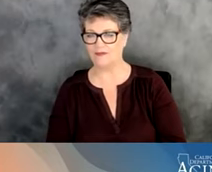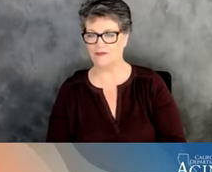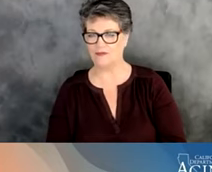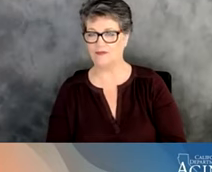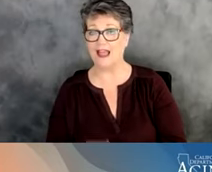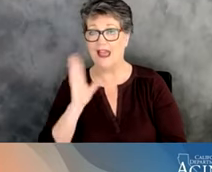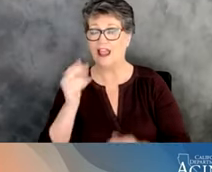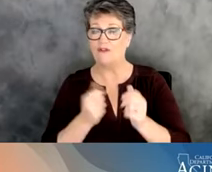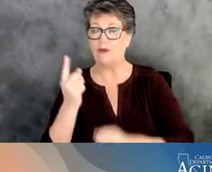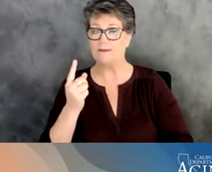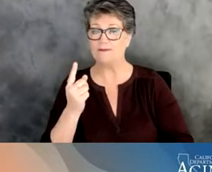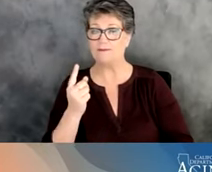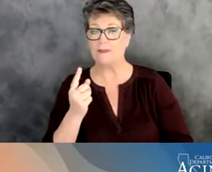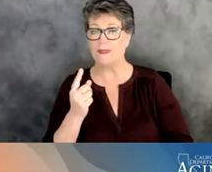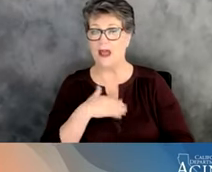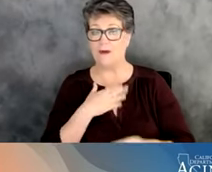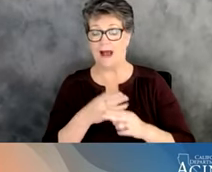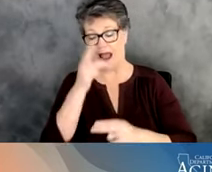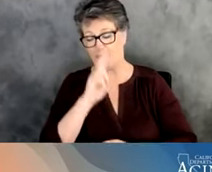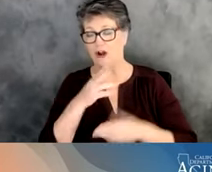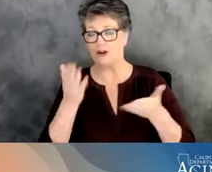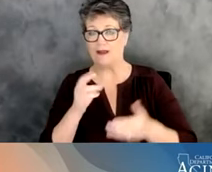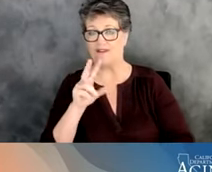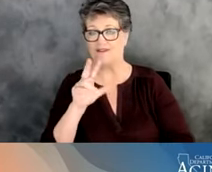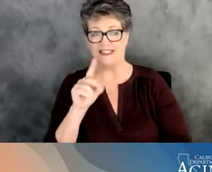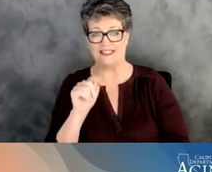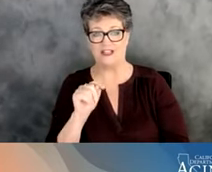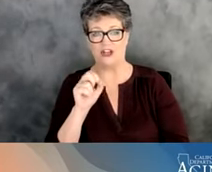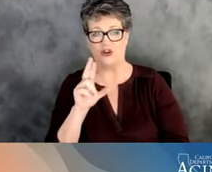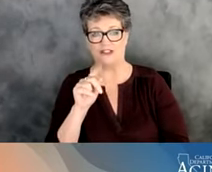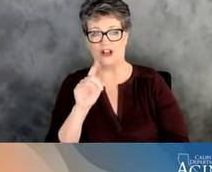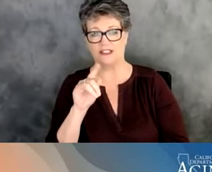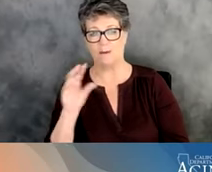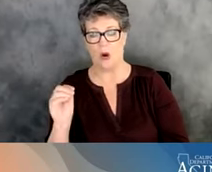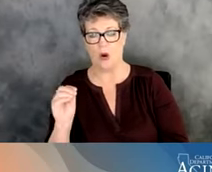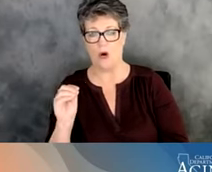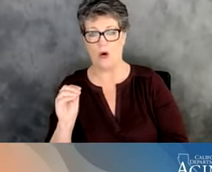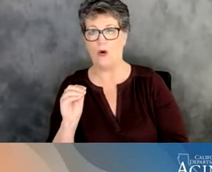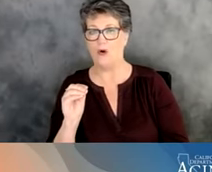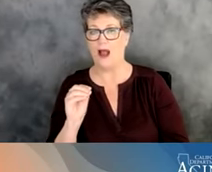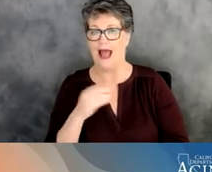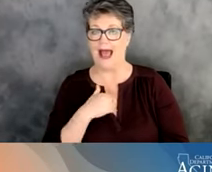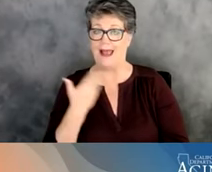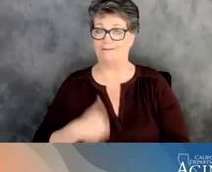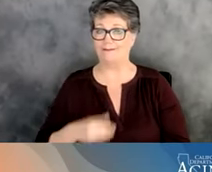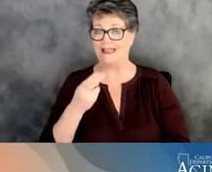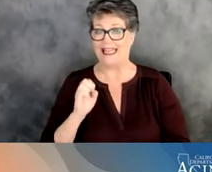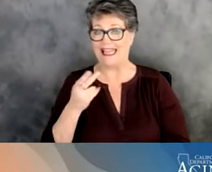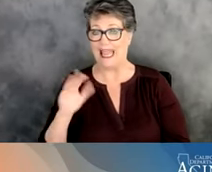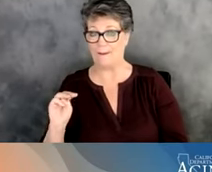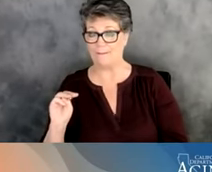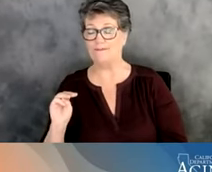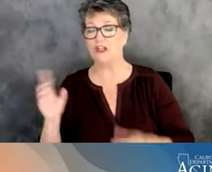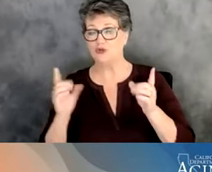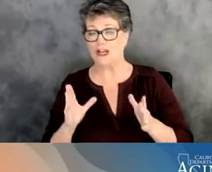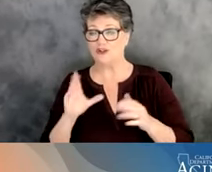Hi, everyone. I'm honored to be here. My name is Vince Chrysostomo. My pronouns are he, him. I'm Director of Aging Services